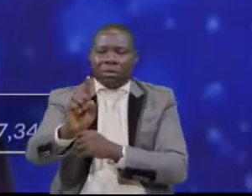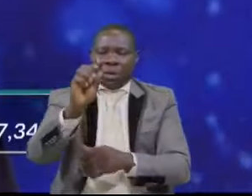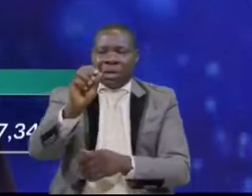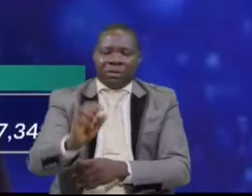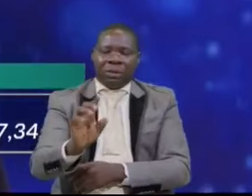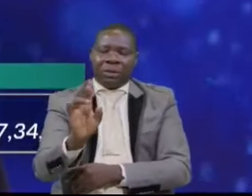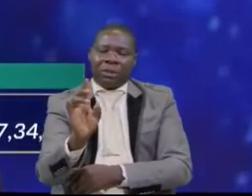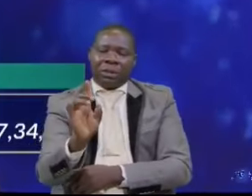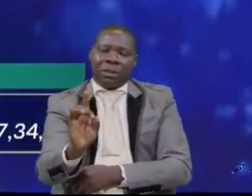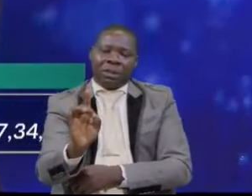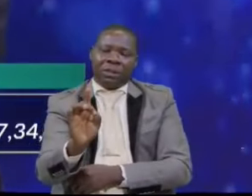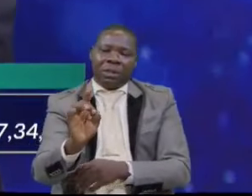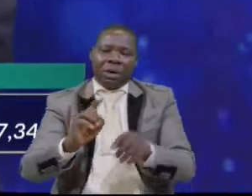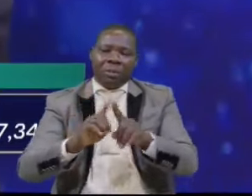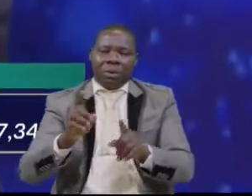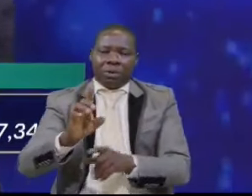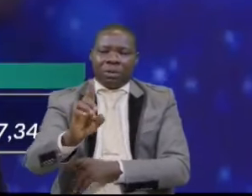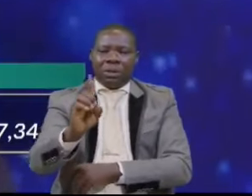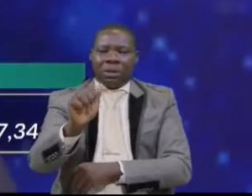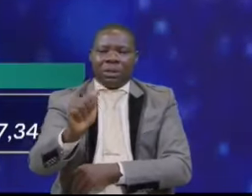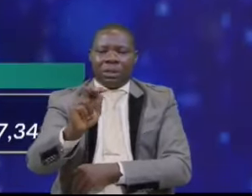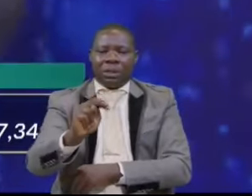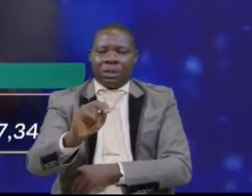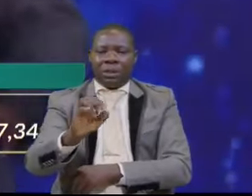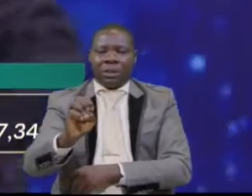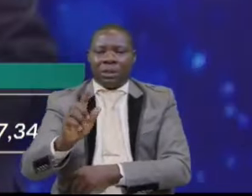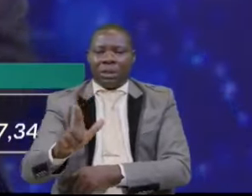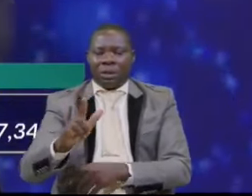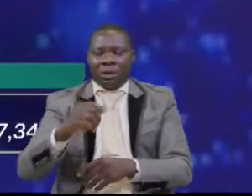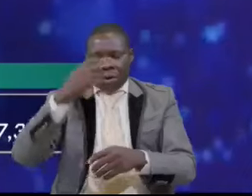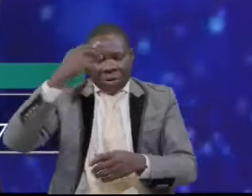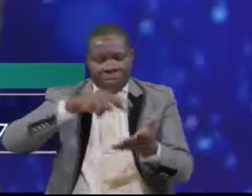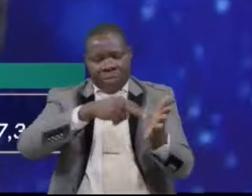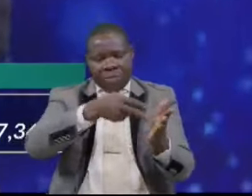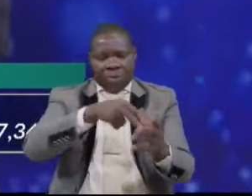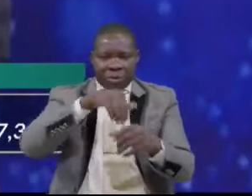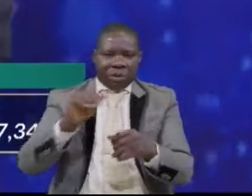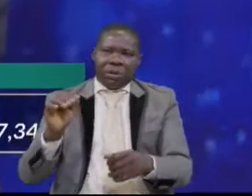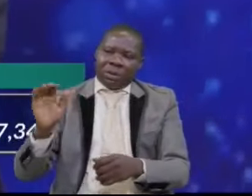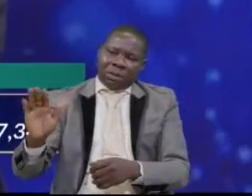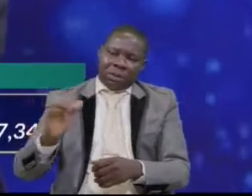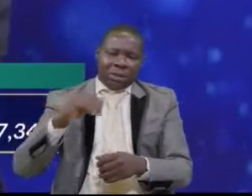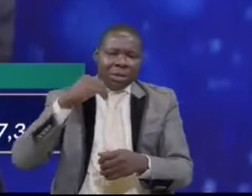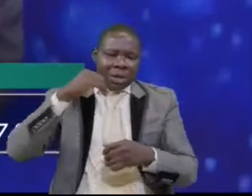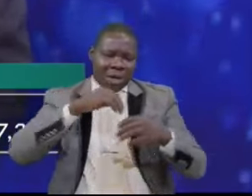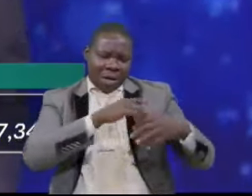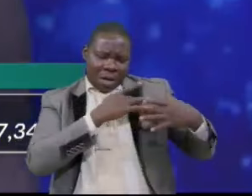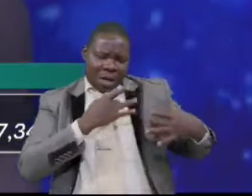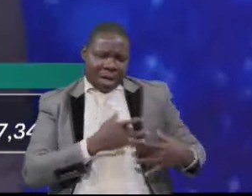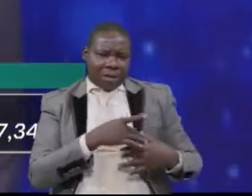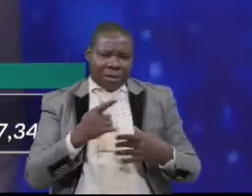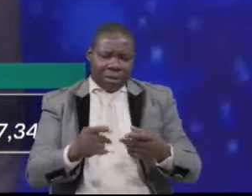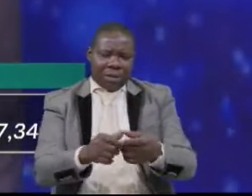But Daniel purposed in his search. The environment was not conducive